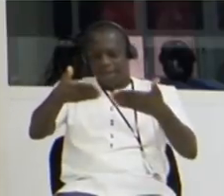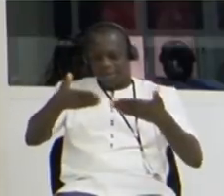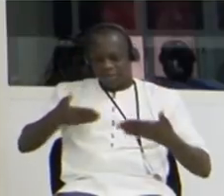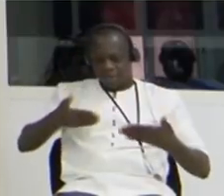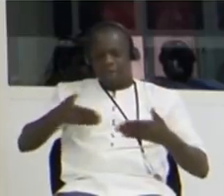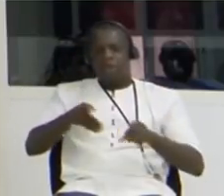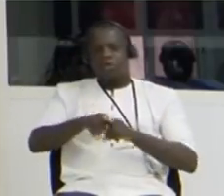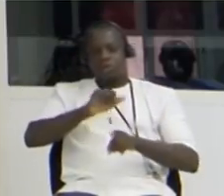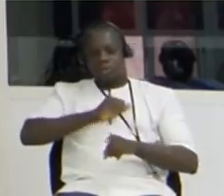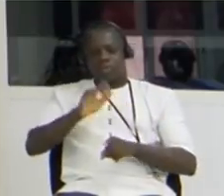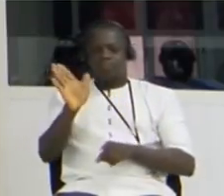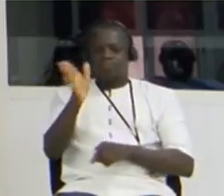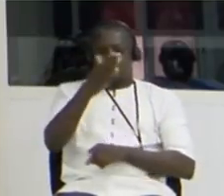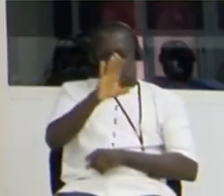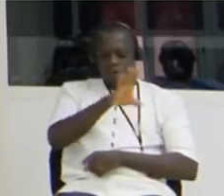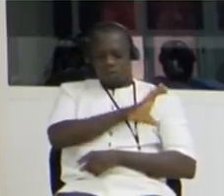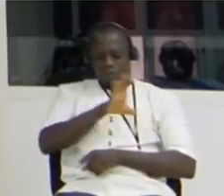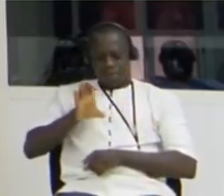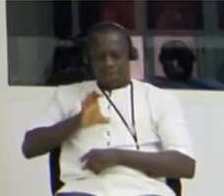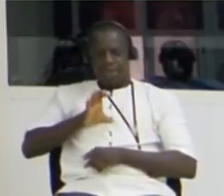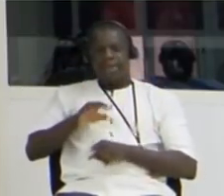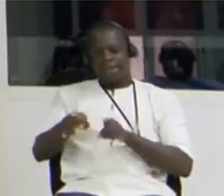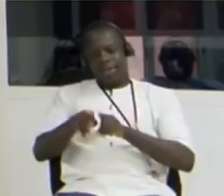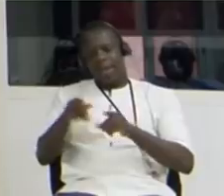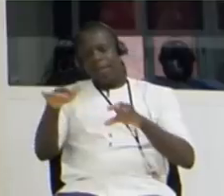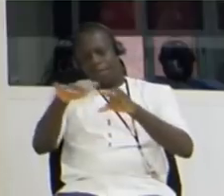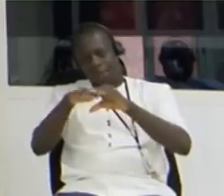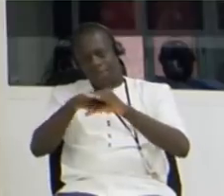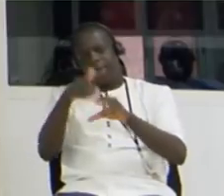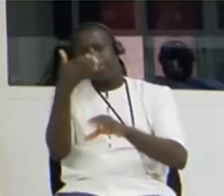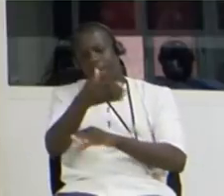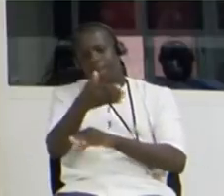serve in the committee. And also the